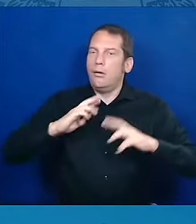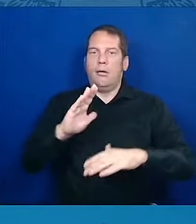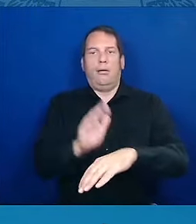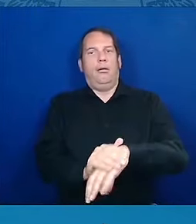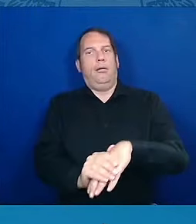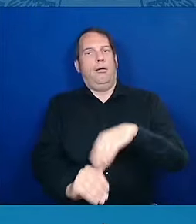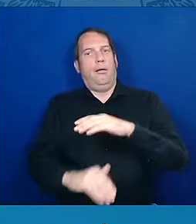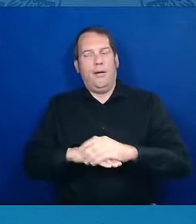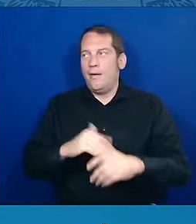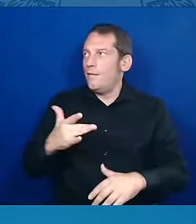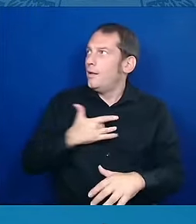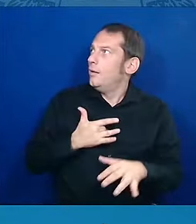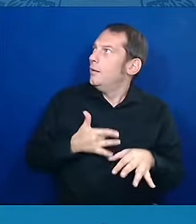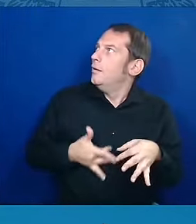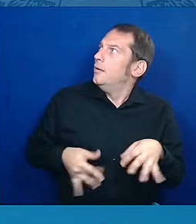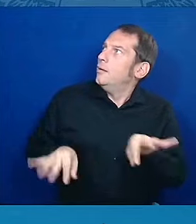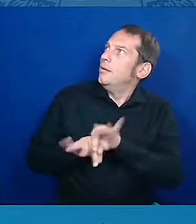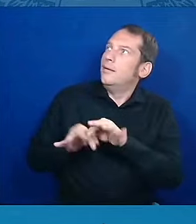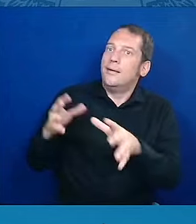union.